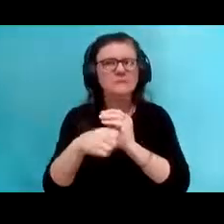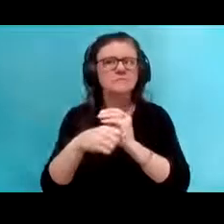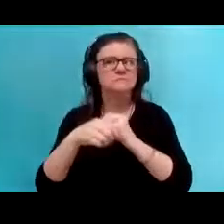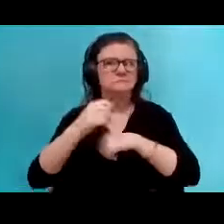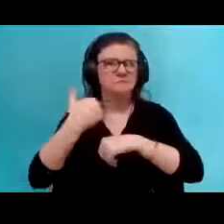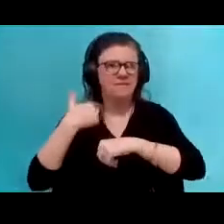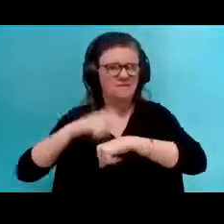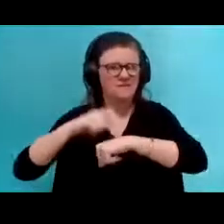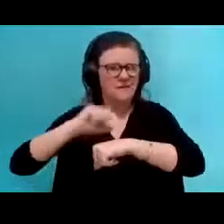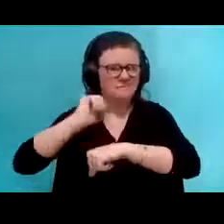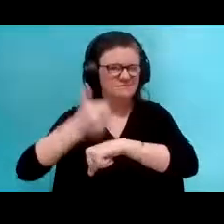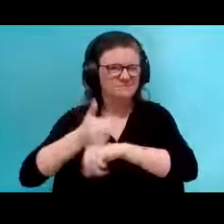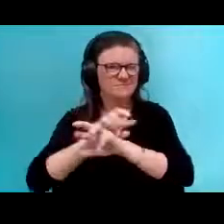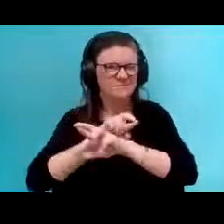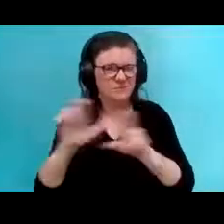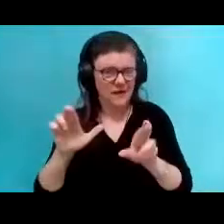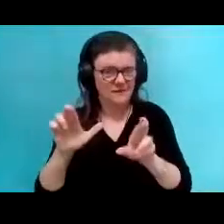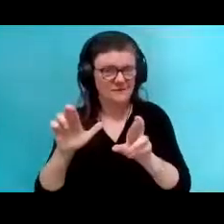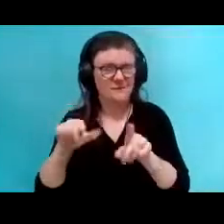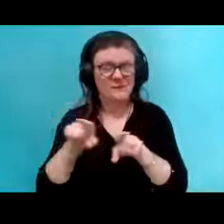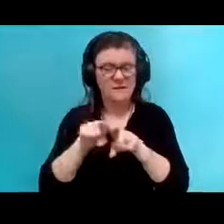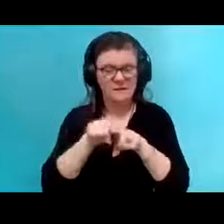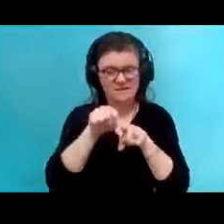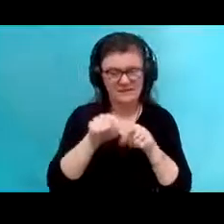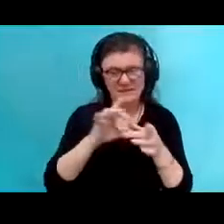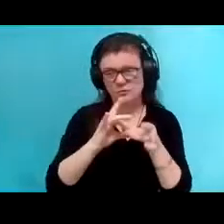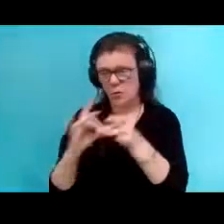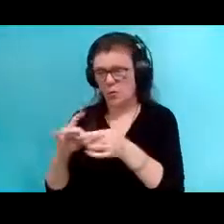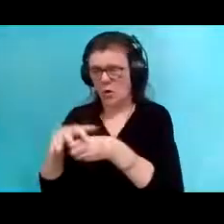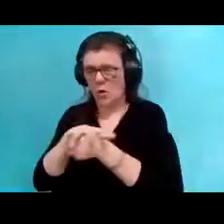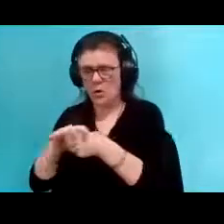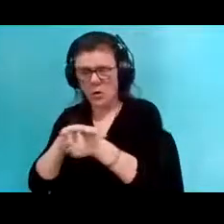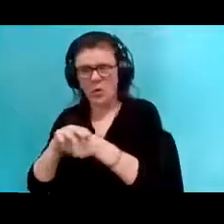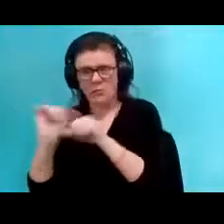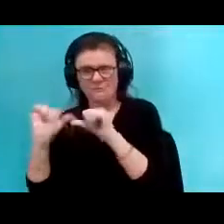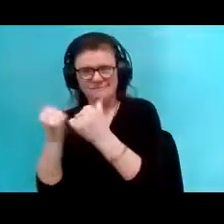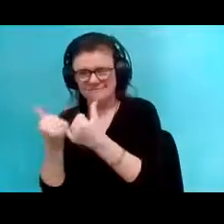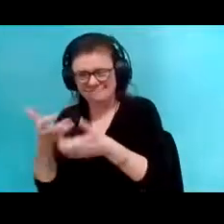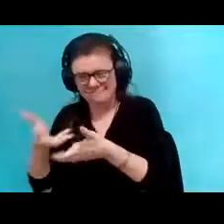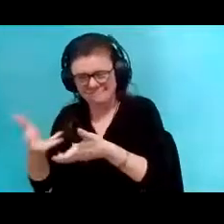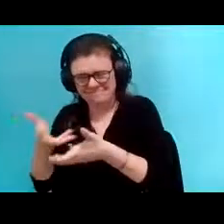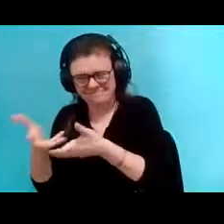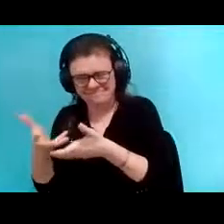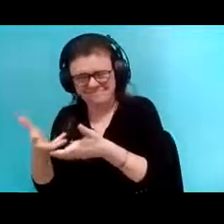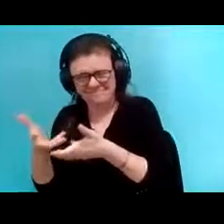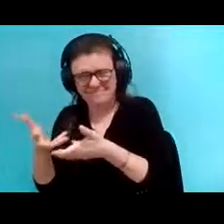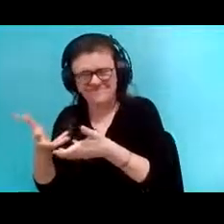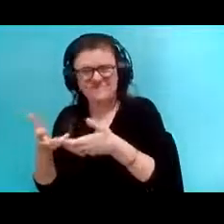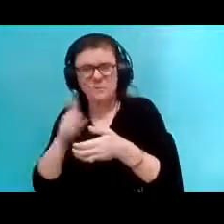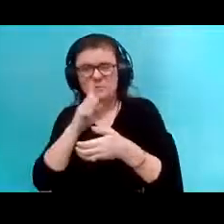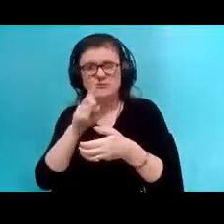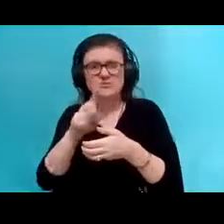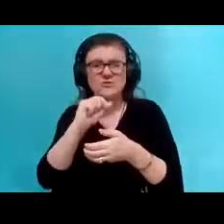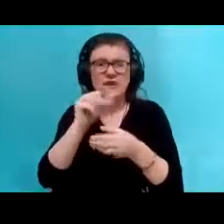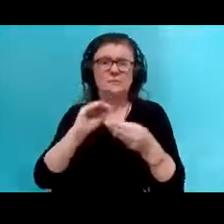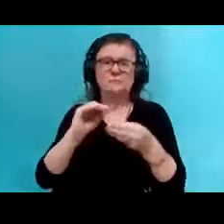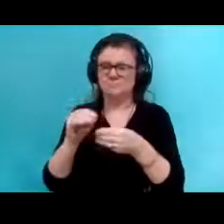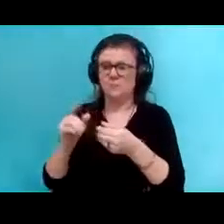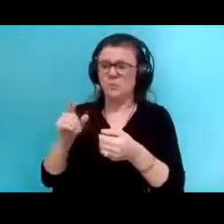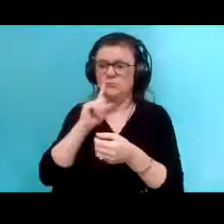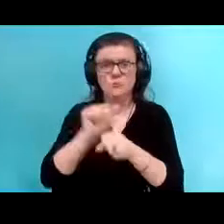implications thoroughly, linking them throughout to a local contextual understanding. This is ensured disaggregated data does not sit there, but is